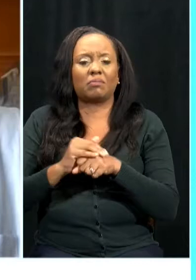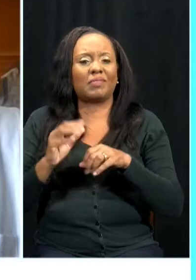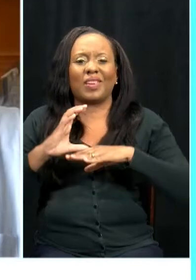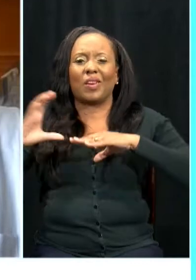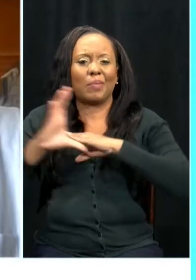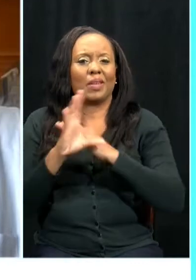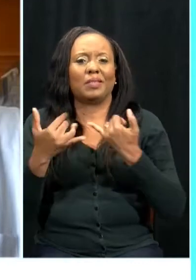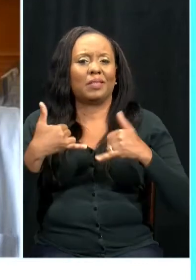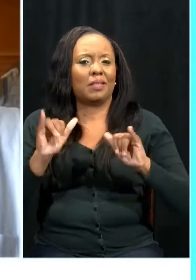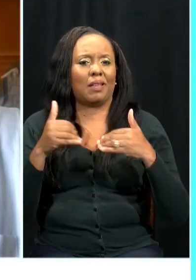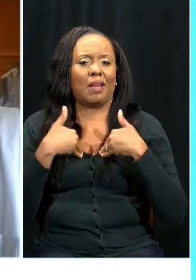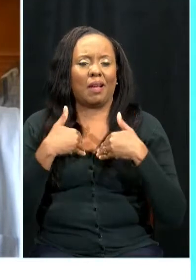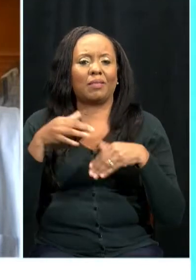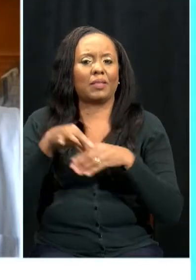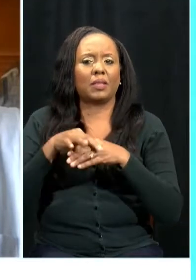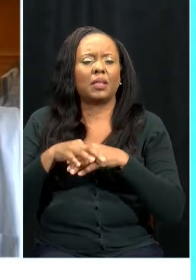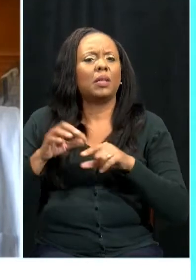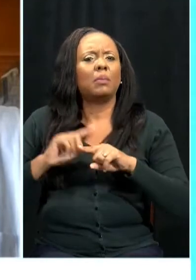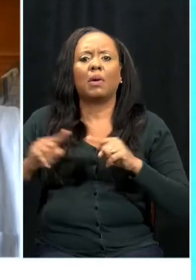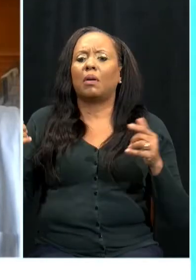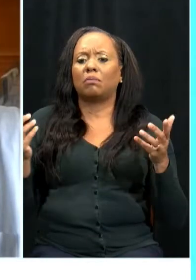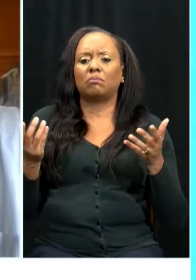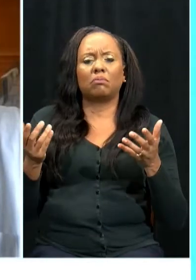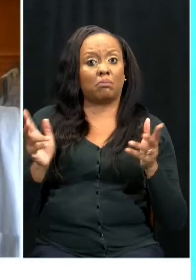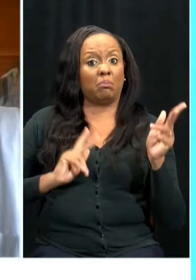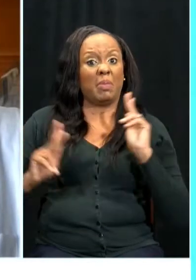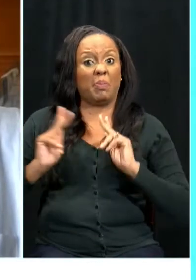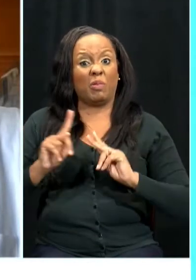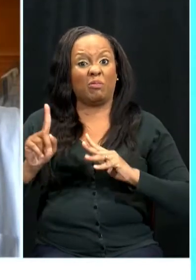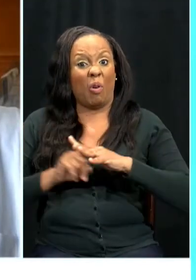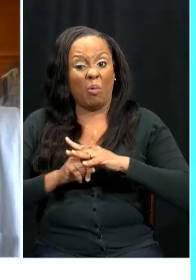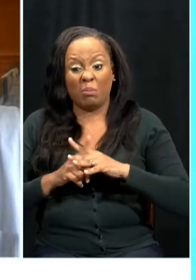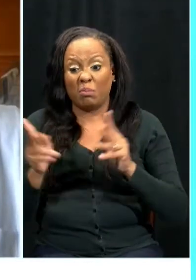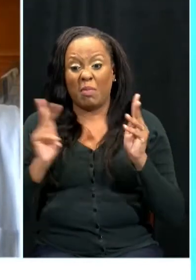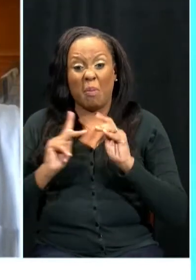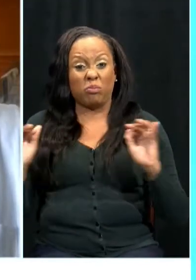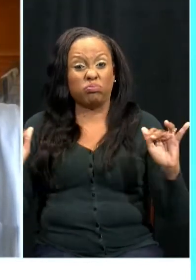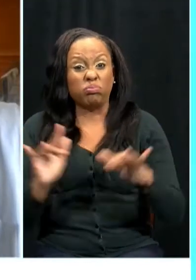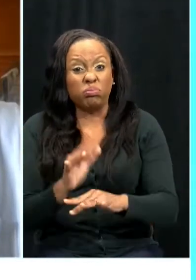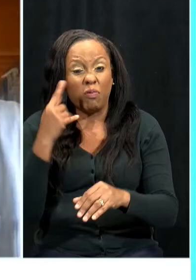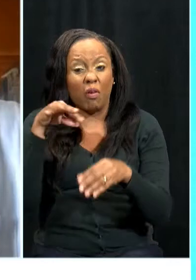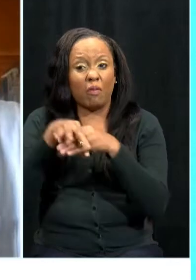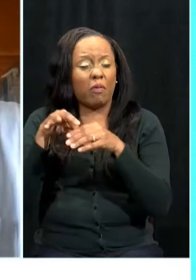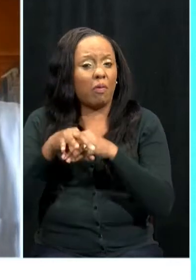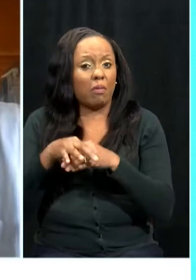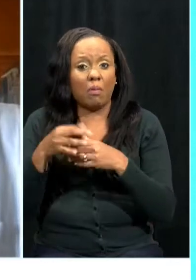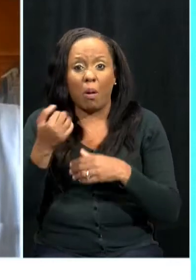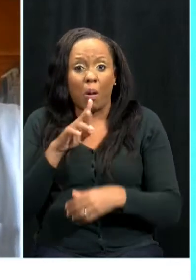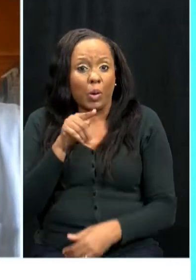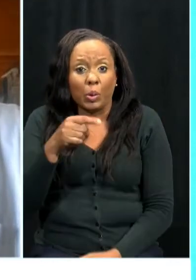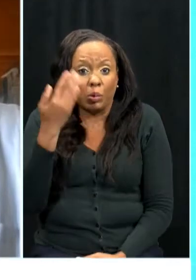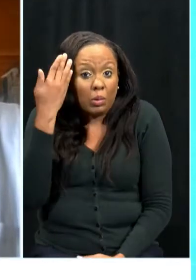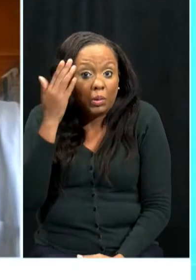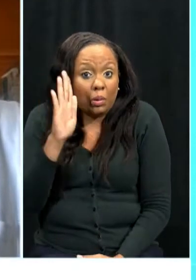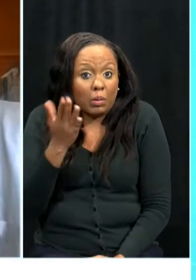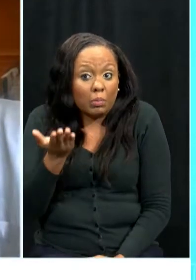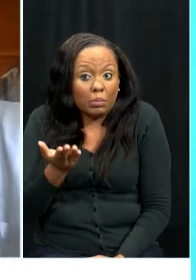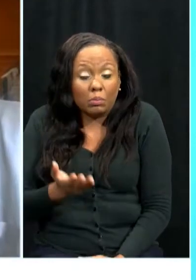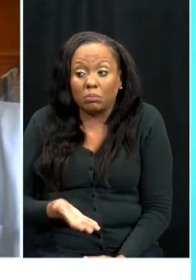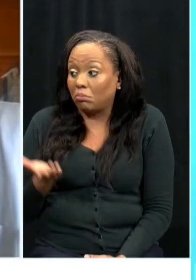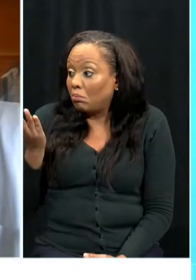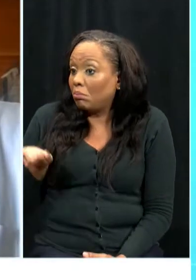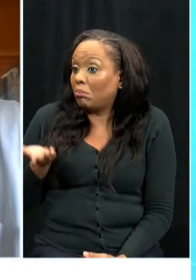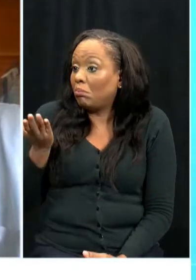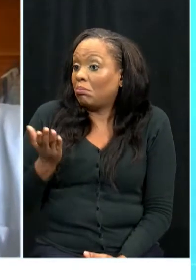turnout was lower, or maybe we saw something a little higher, or is that information still not collated as yet? Well, I